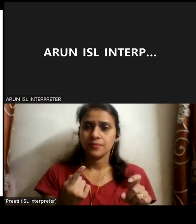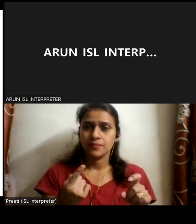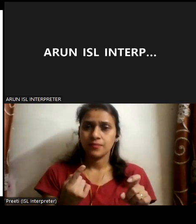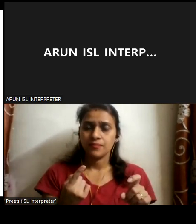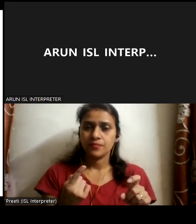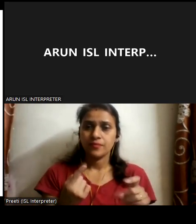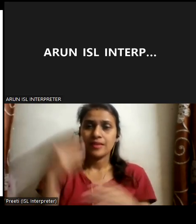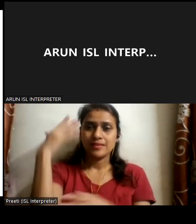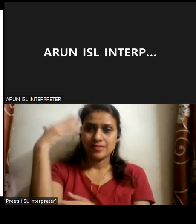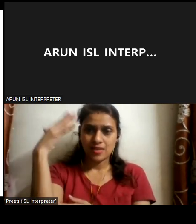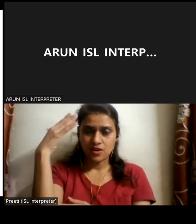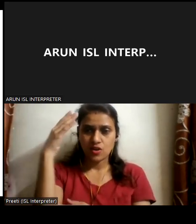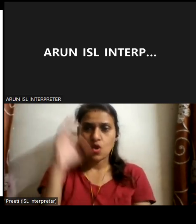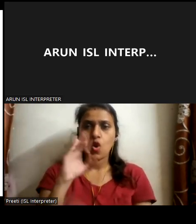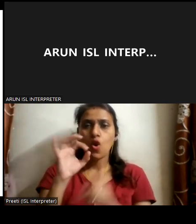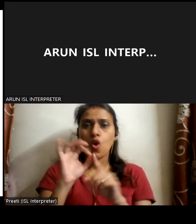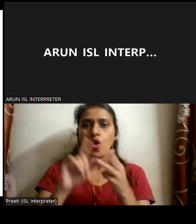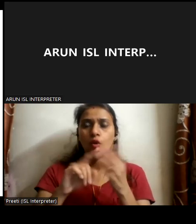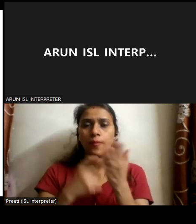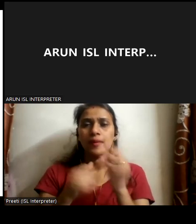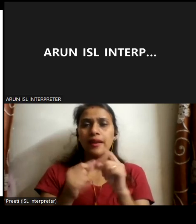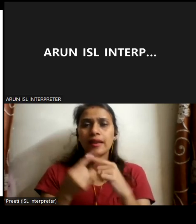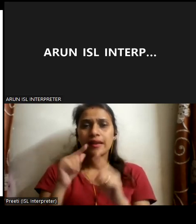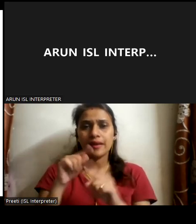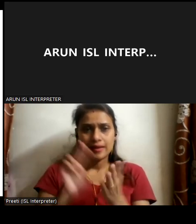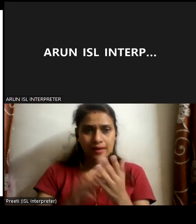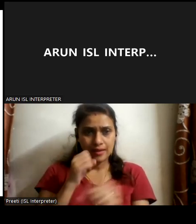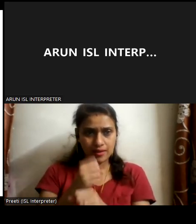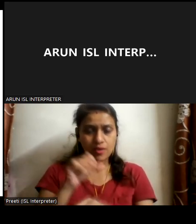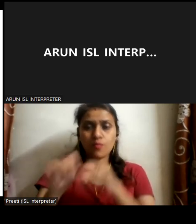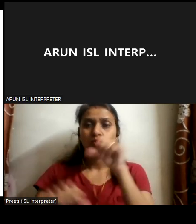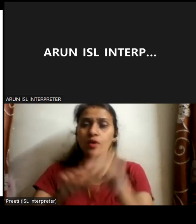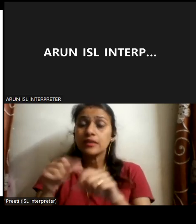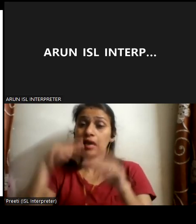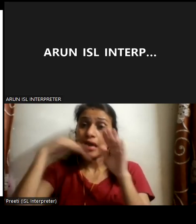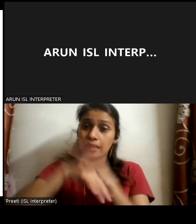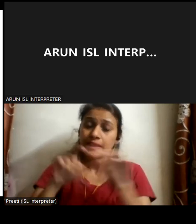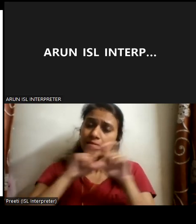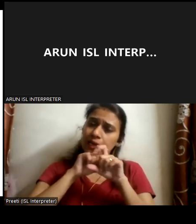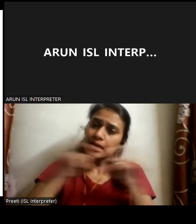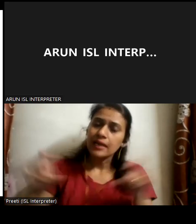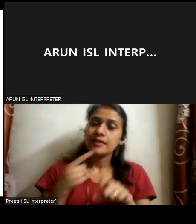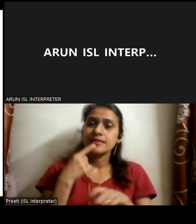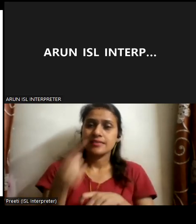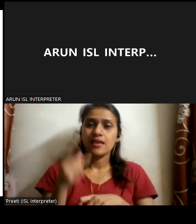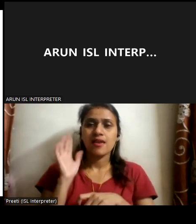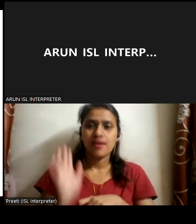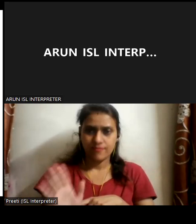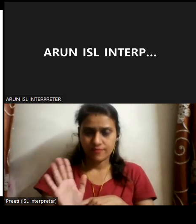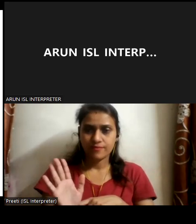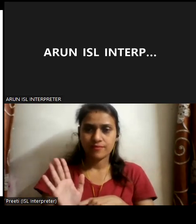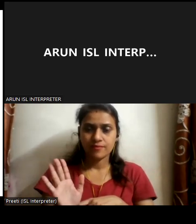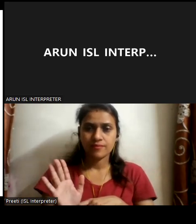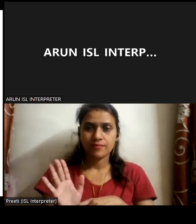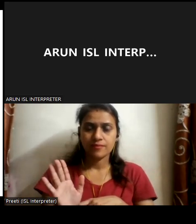standard operating procedure mein pure spasht tarike se yah baat likha hua hai, it is not